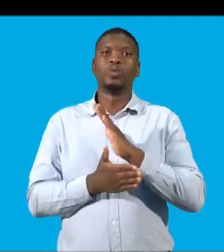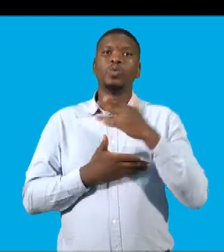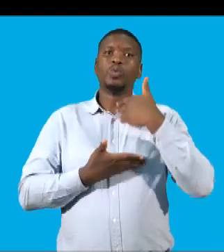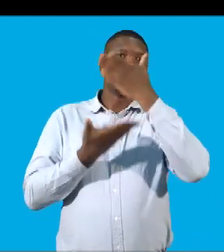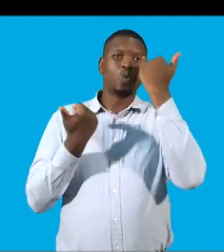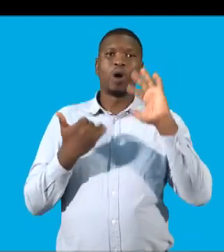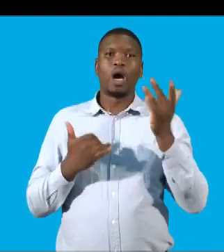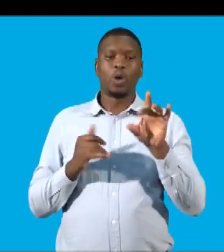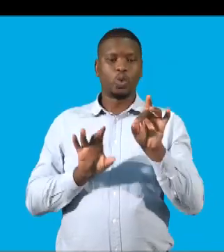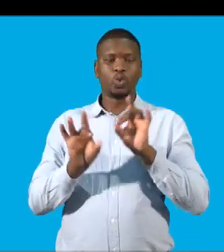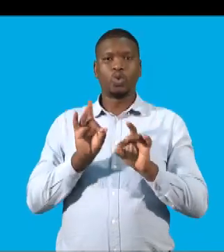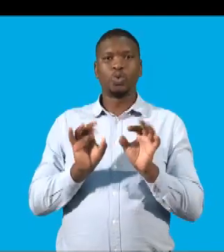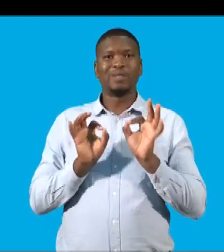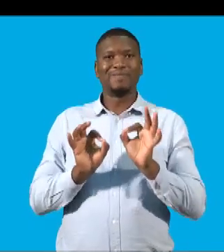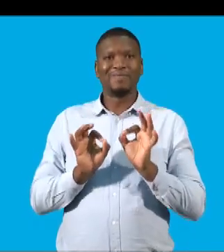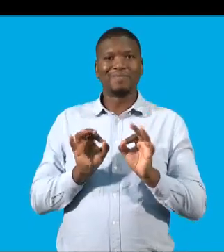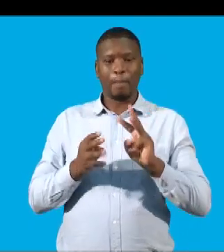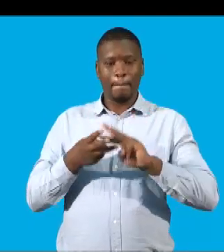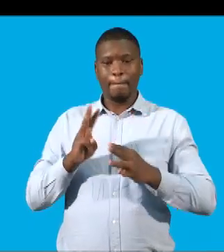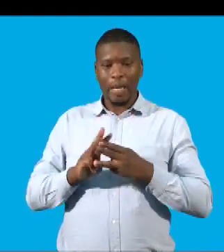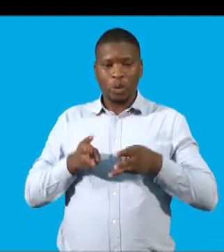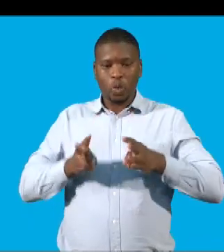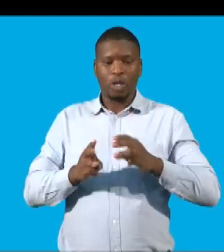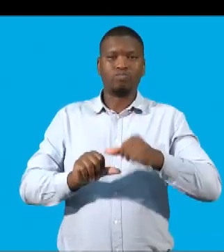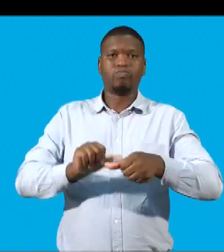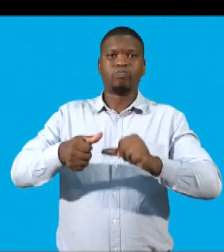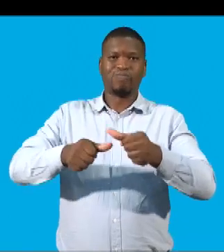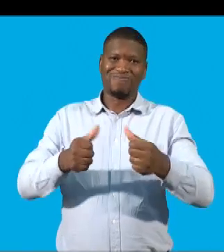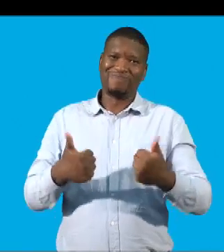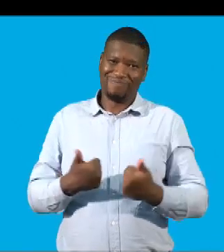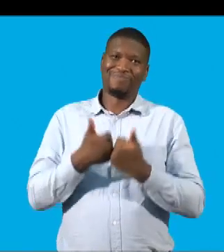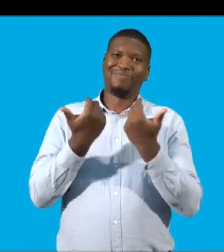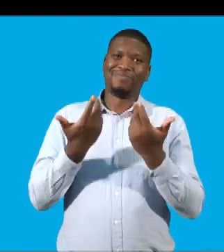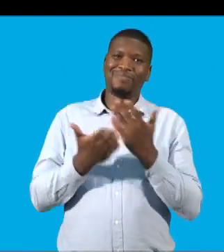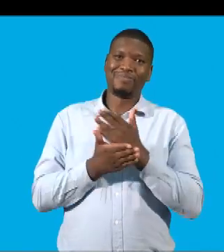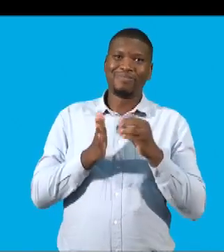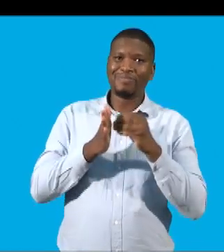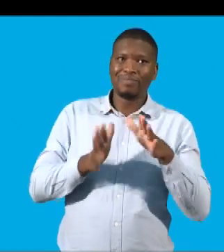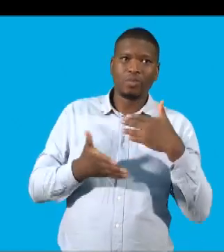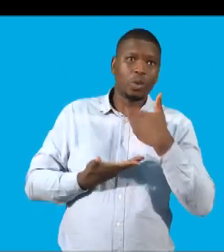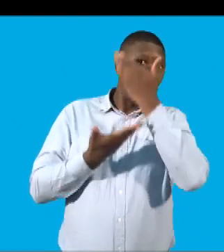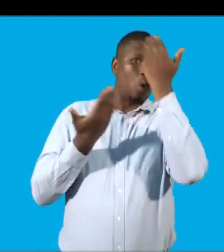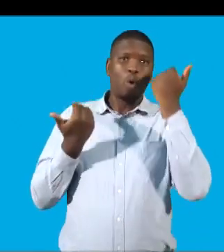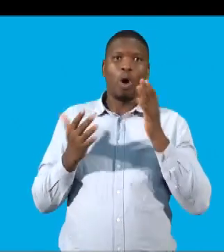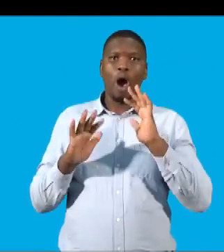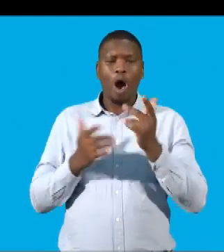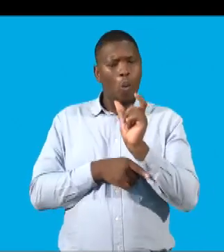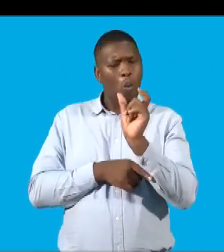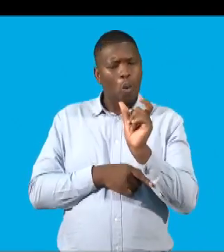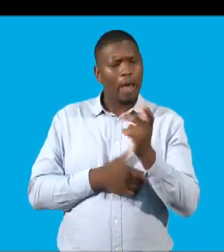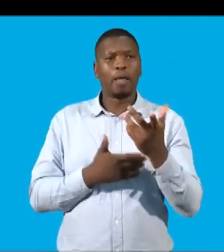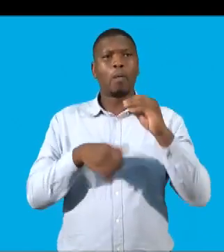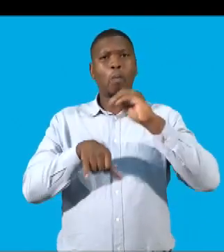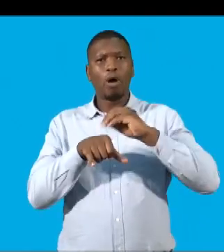the correct formula. So choosing the correct formula is very important. Learners do not know how to